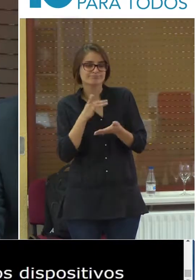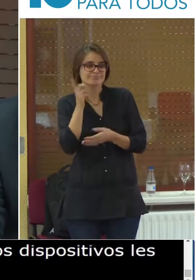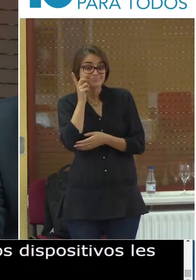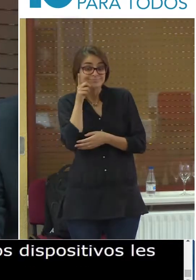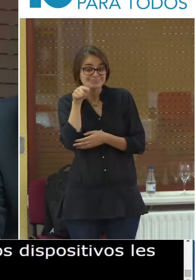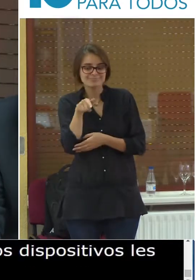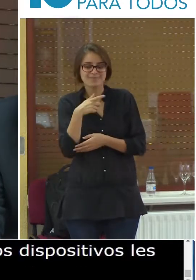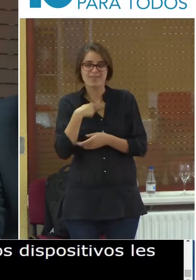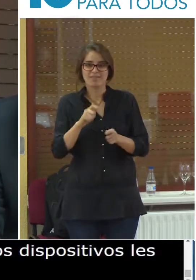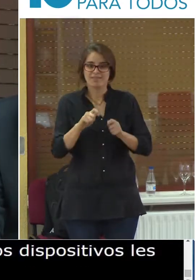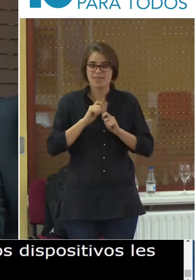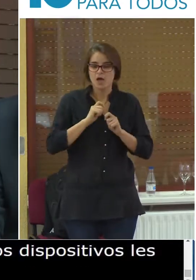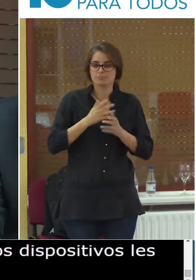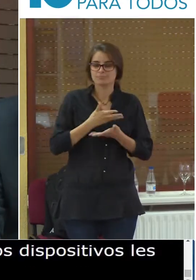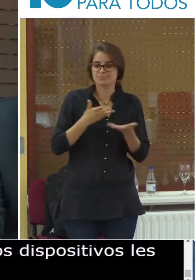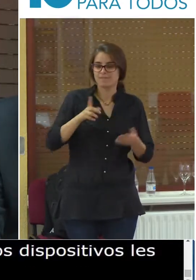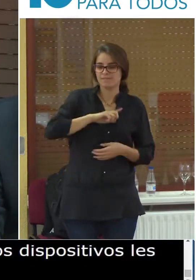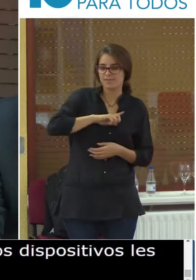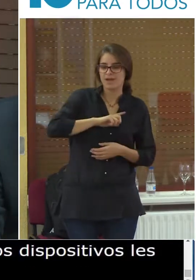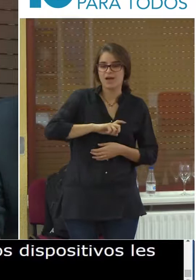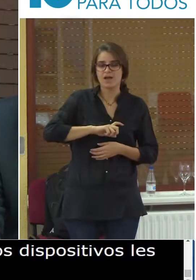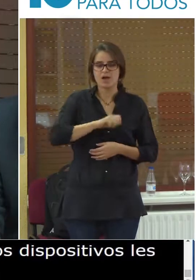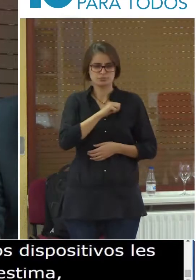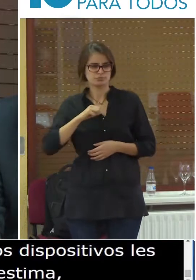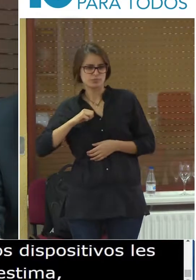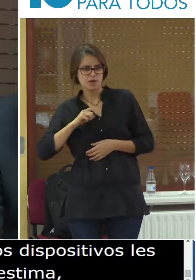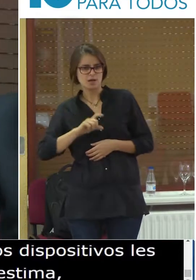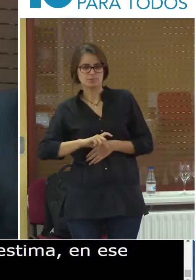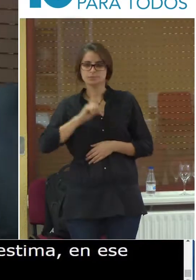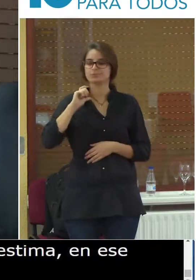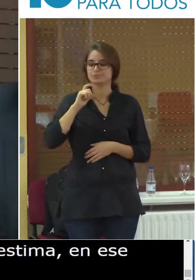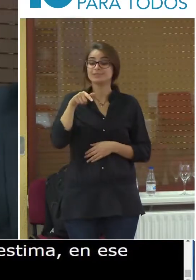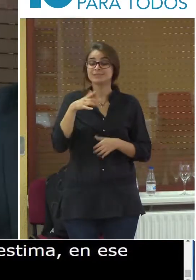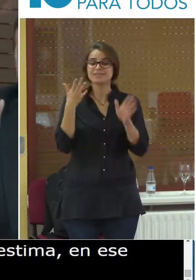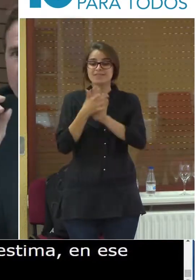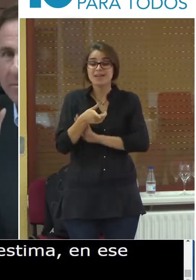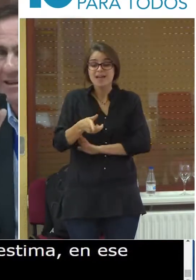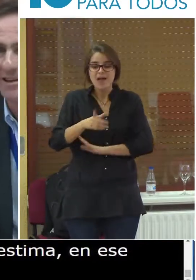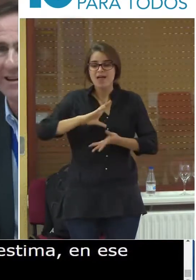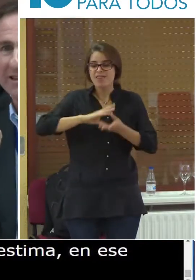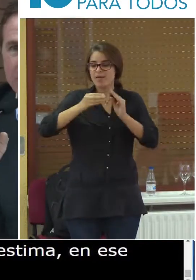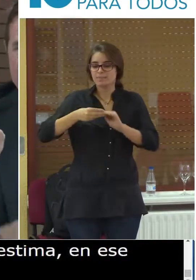a lot of self-esteem, autonomy. They're